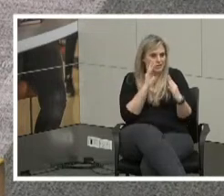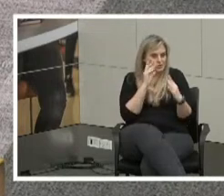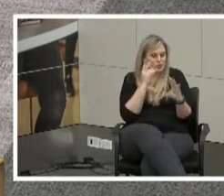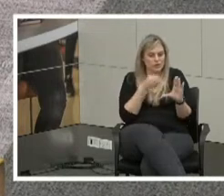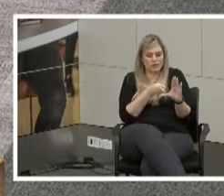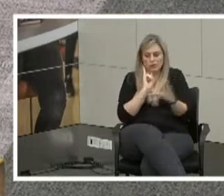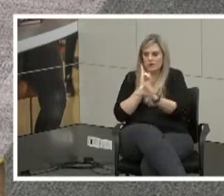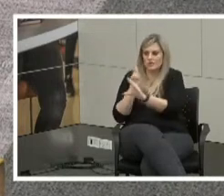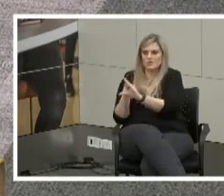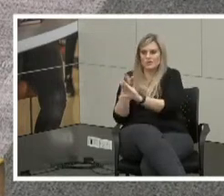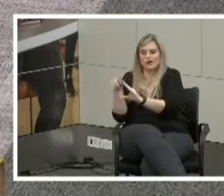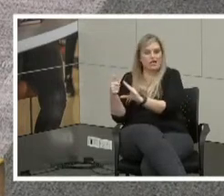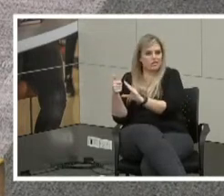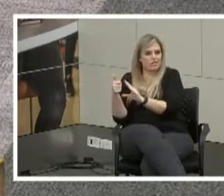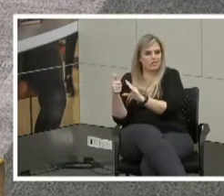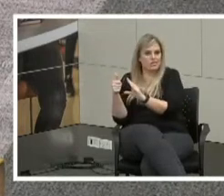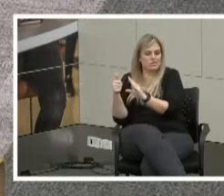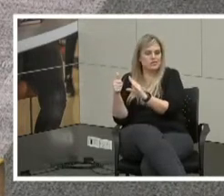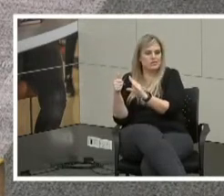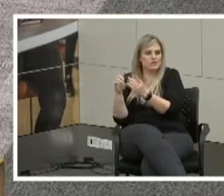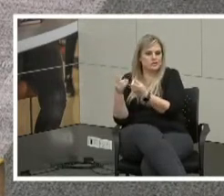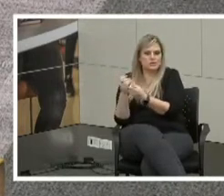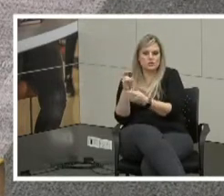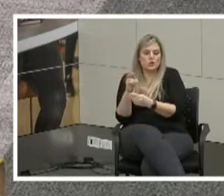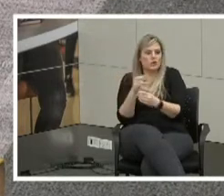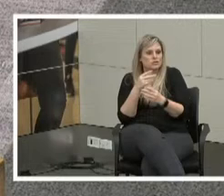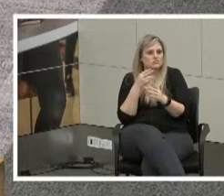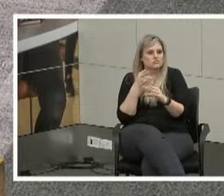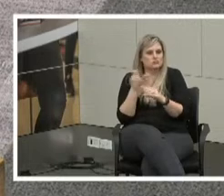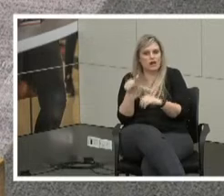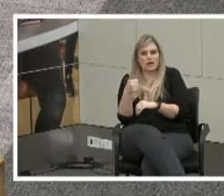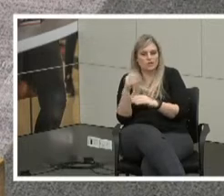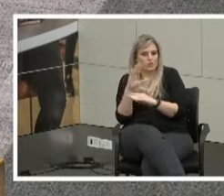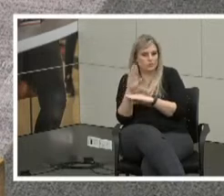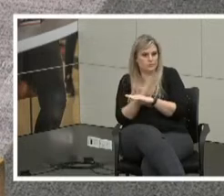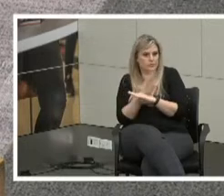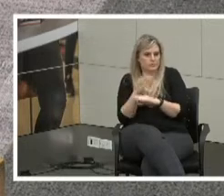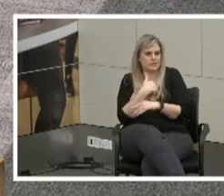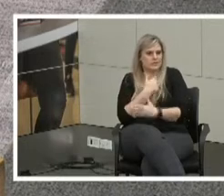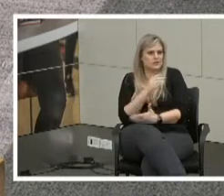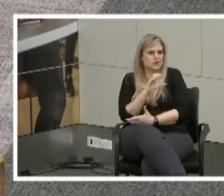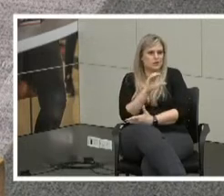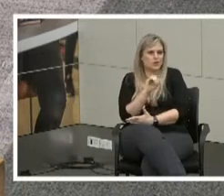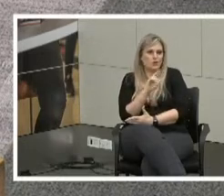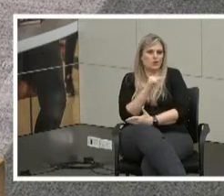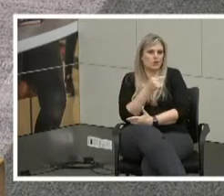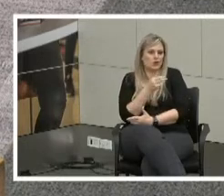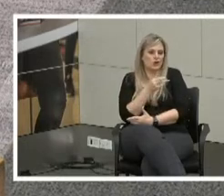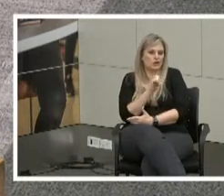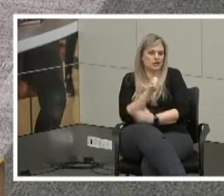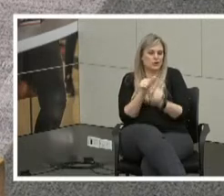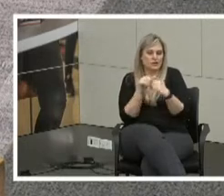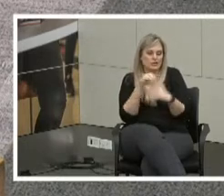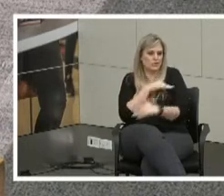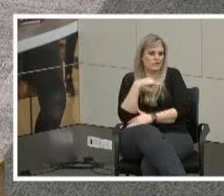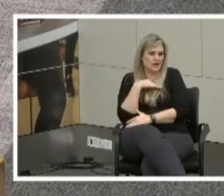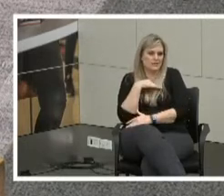sector we cannot afford to play this dangerous game because without our faculty Carnegie is just an empty building